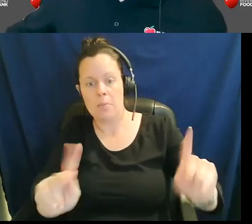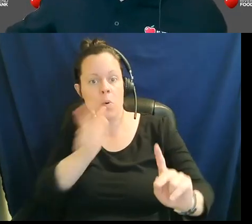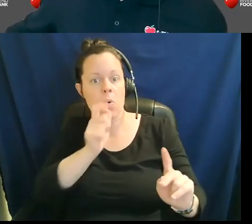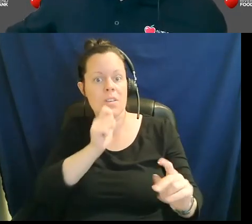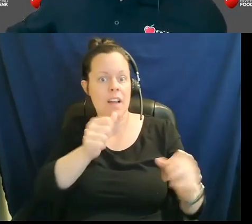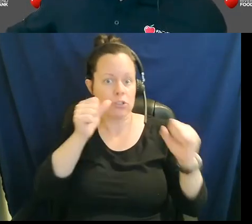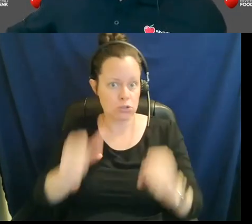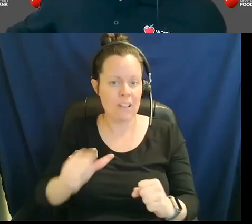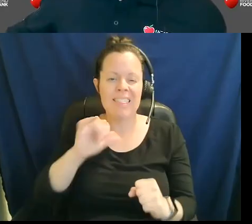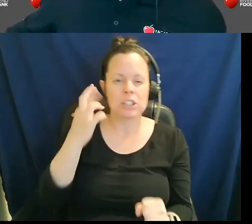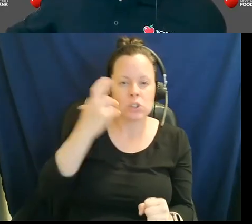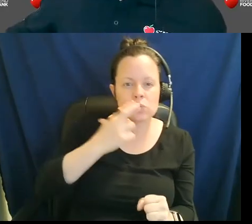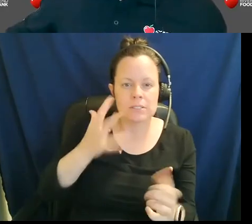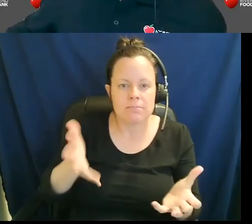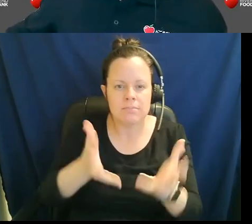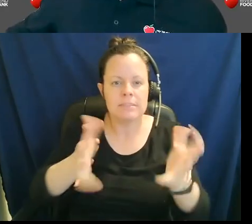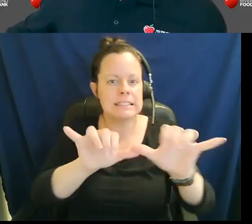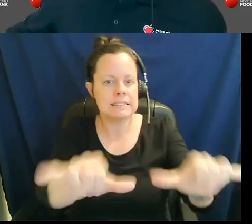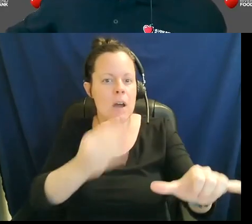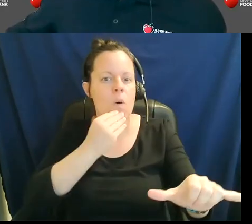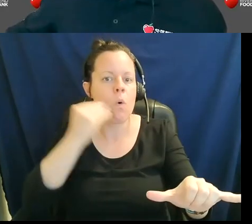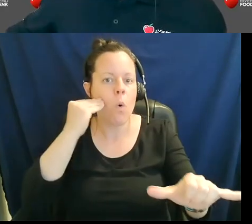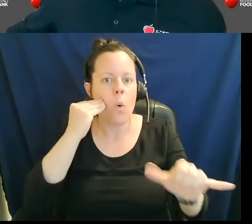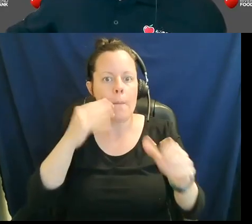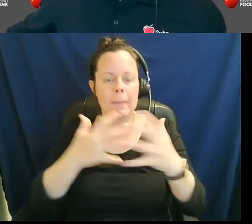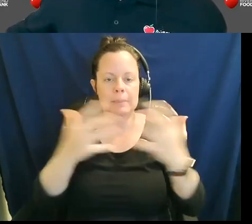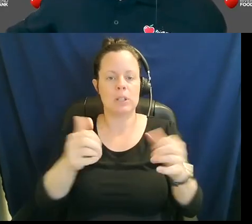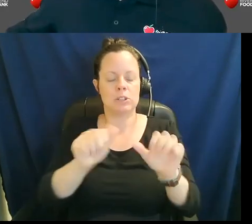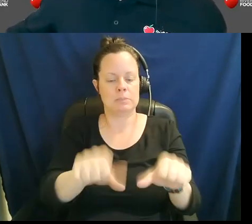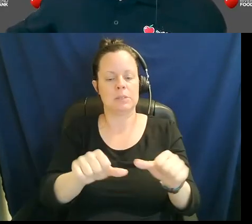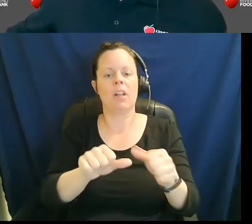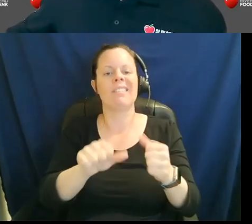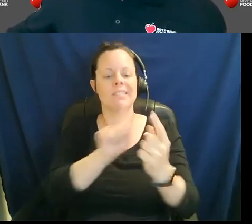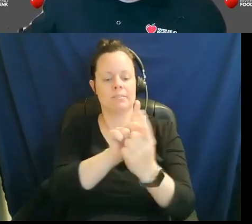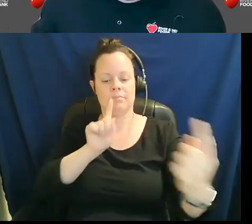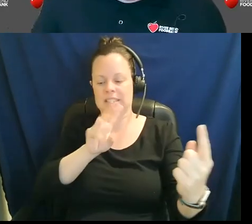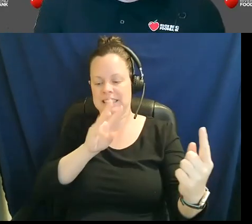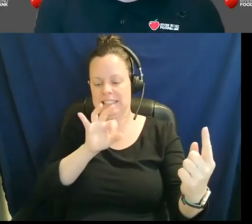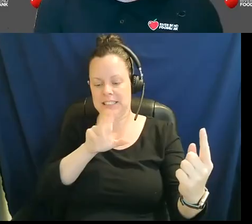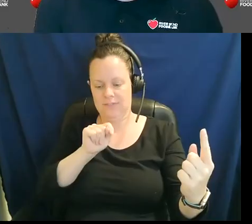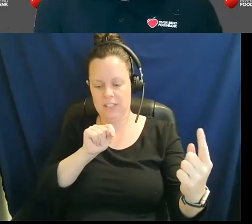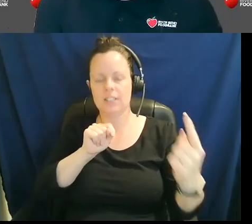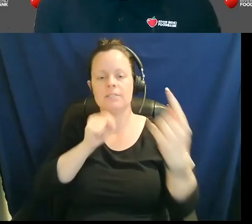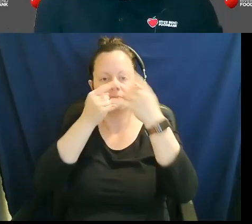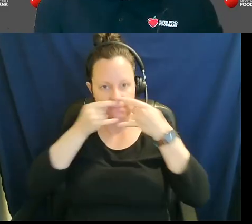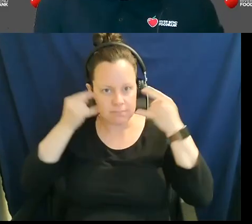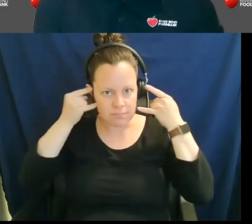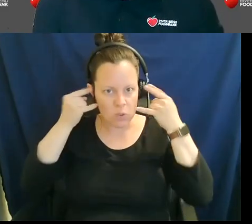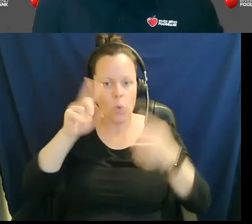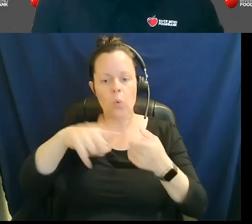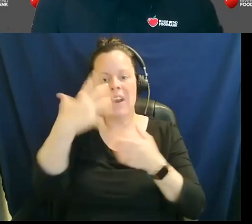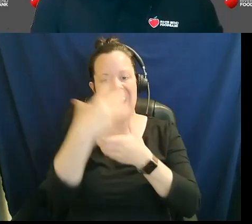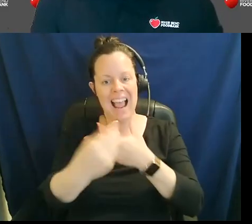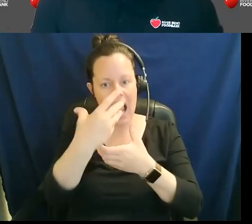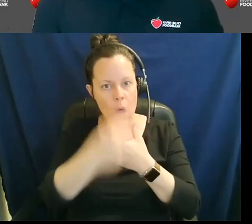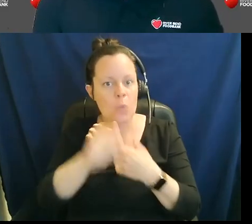as much as possible and keep at least 6 feet between you and others. Wear the face coverings when you're out and you can't maintain the